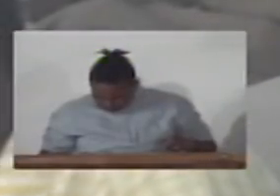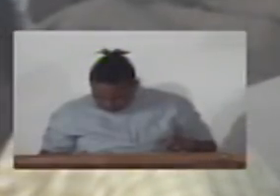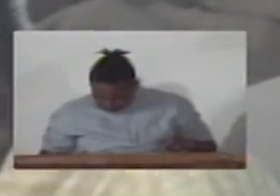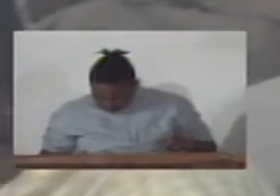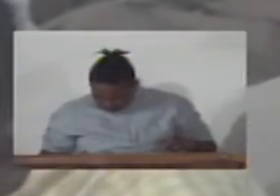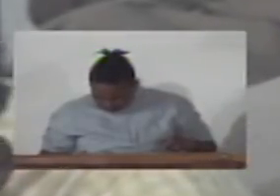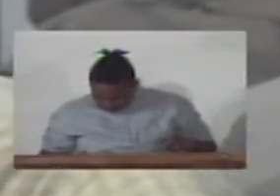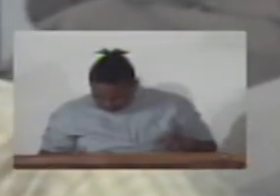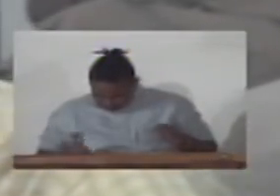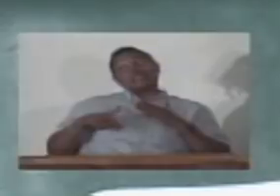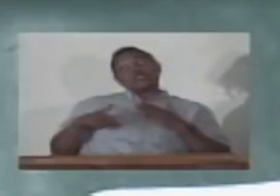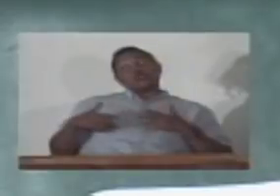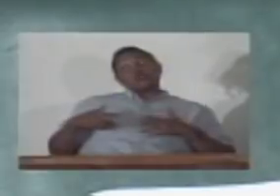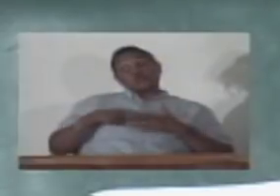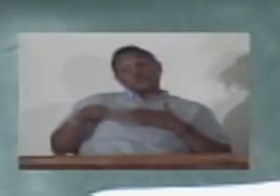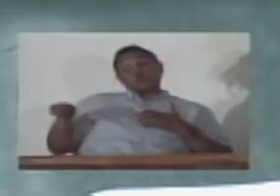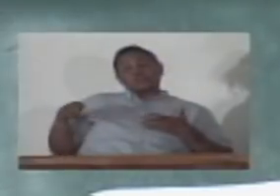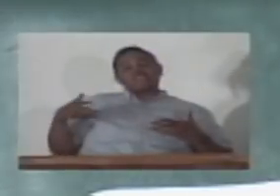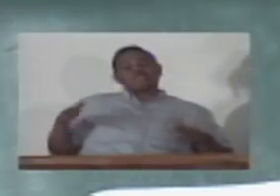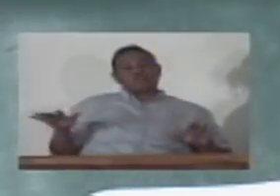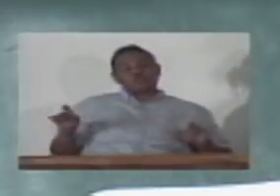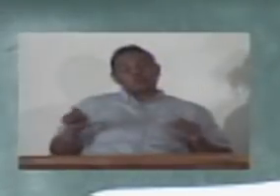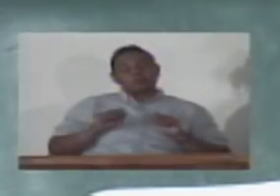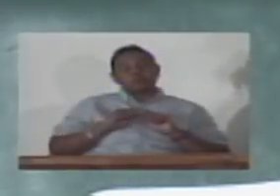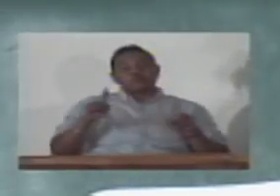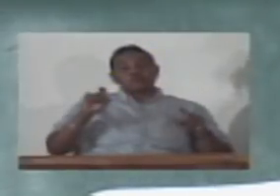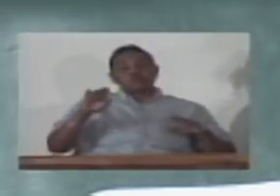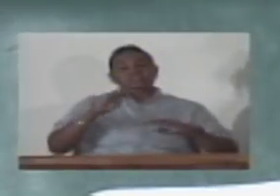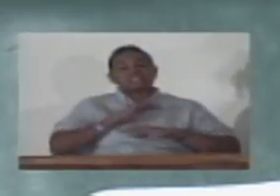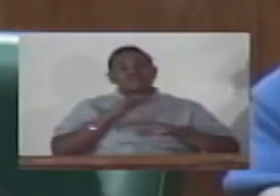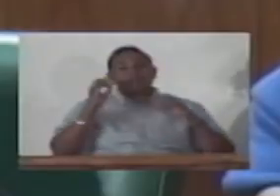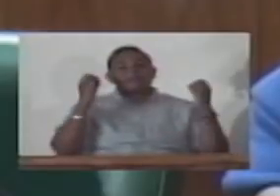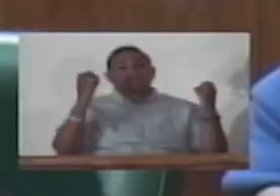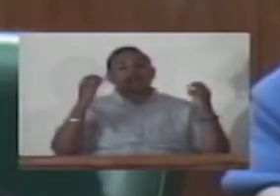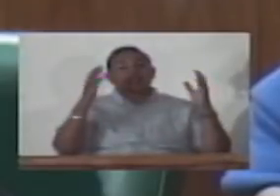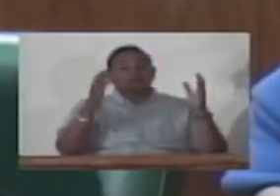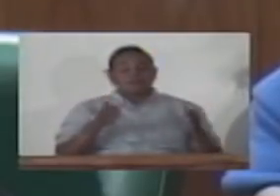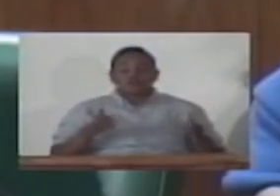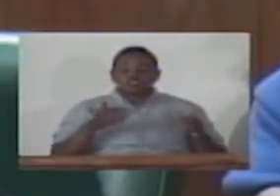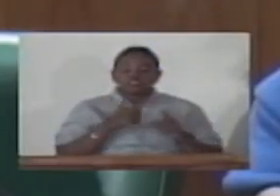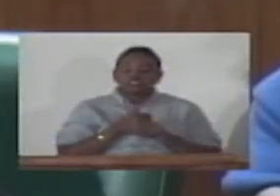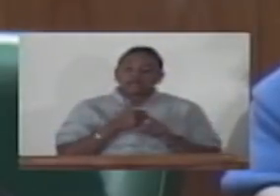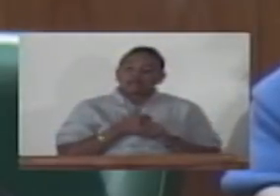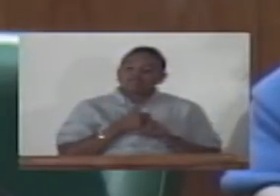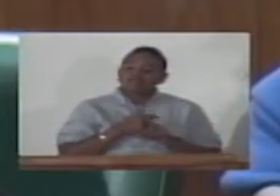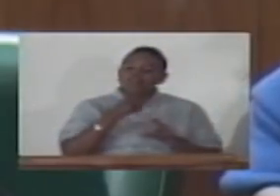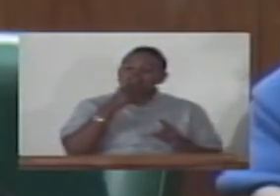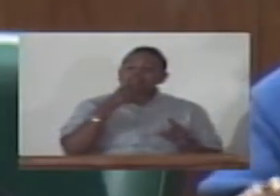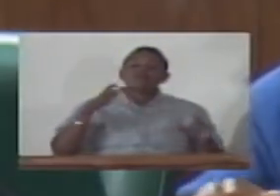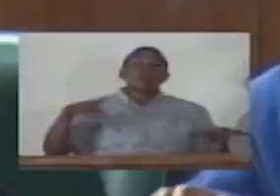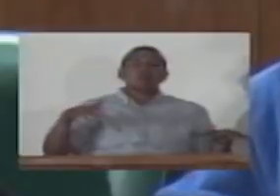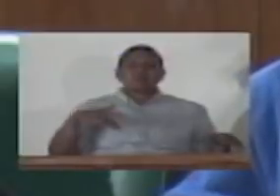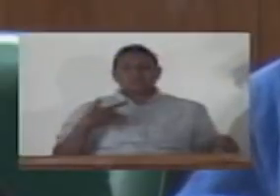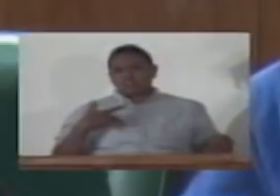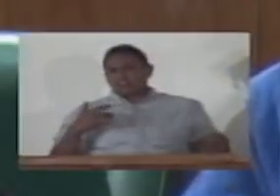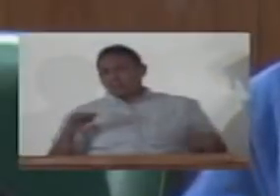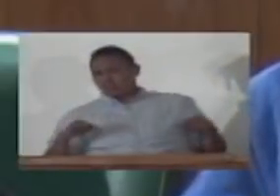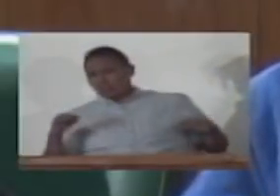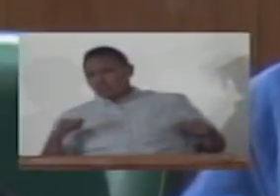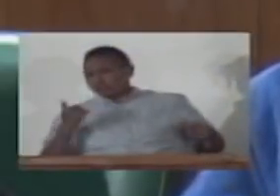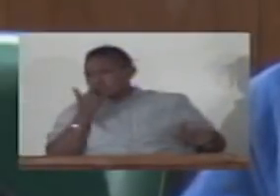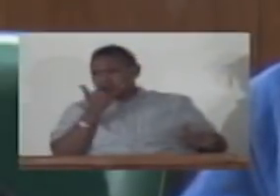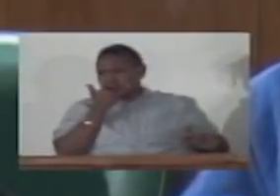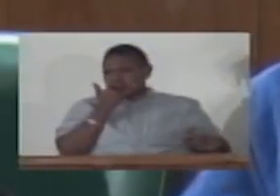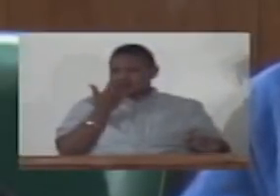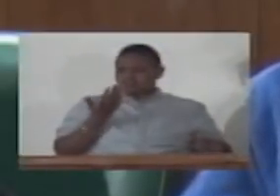administering the examination. And that should satisfy a number of persons who have been apprehensive and